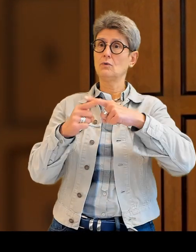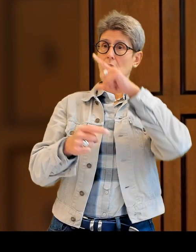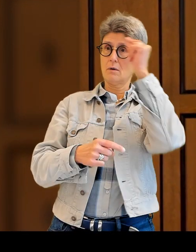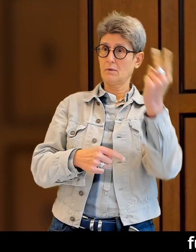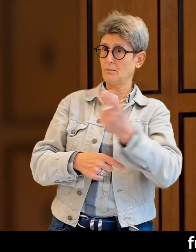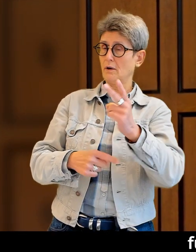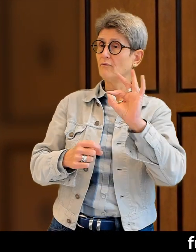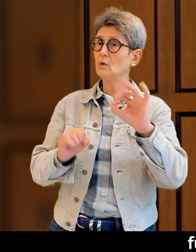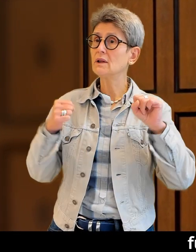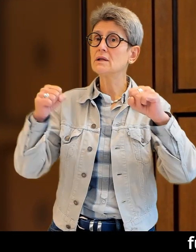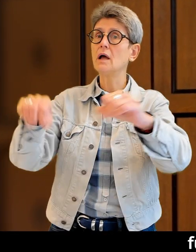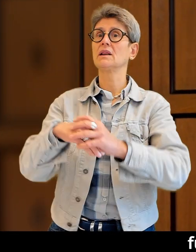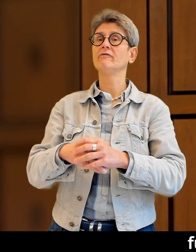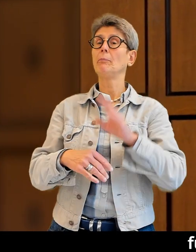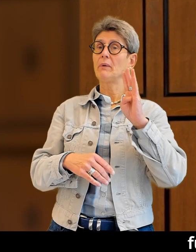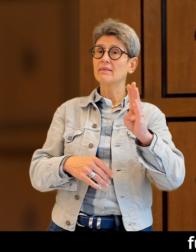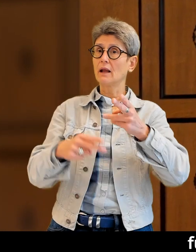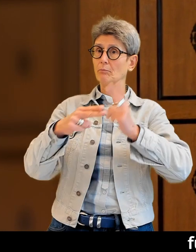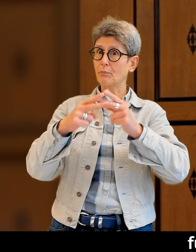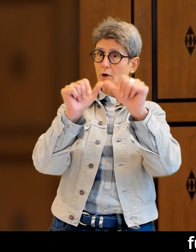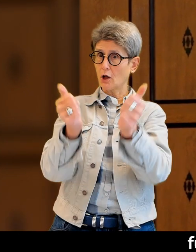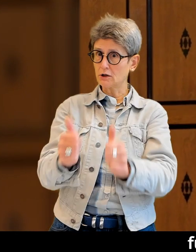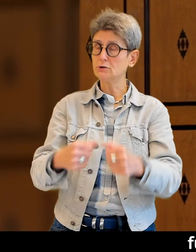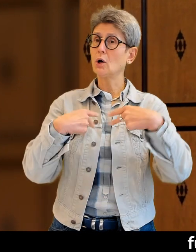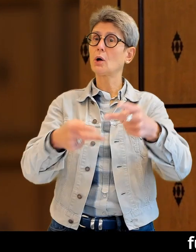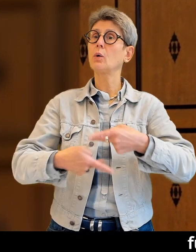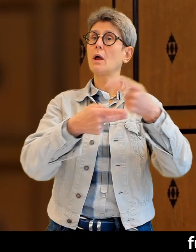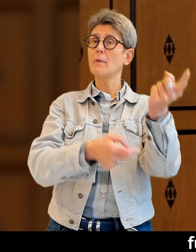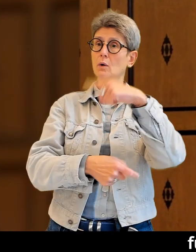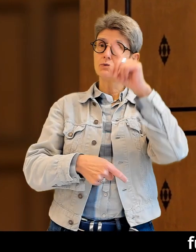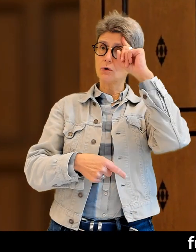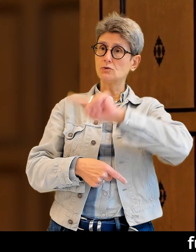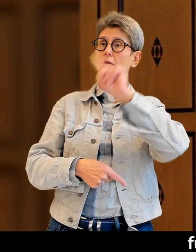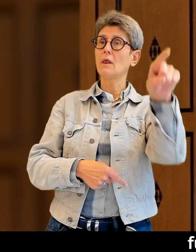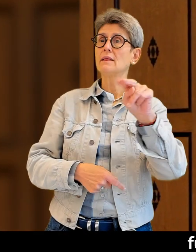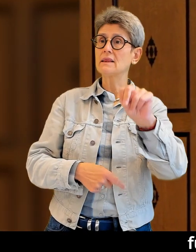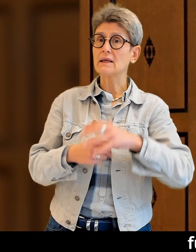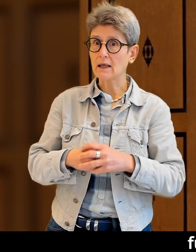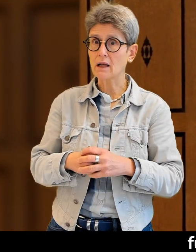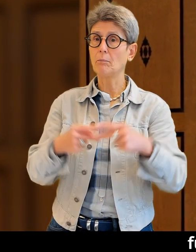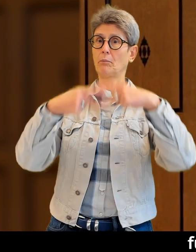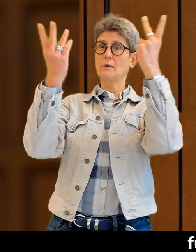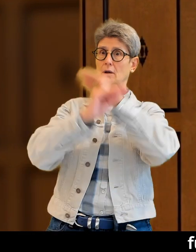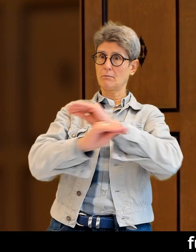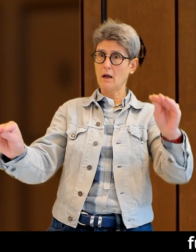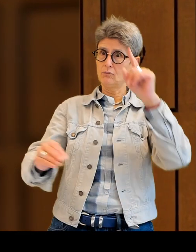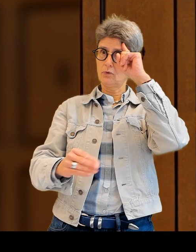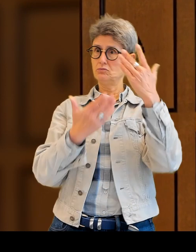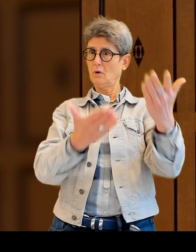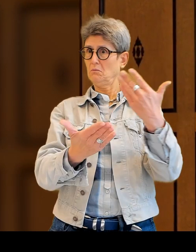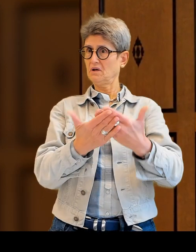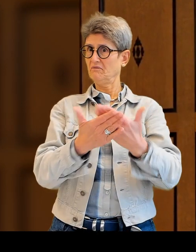Hamburg for the initiative to return Benin bronzes in Germany to Nigeria.